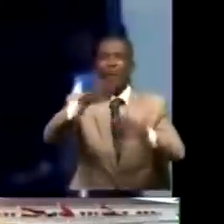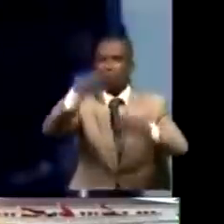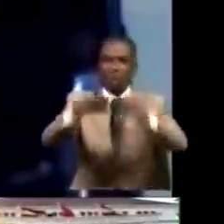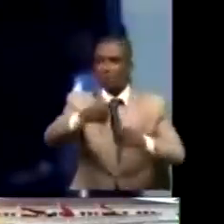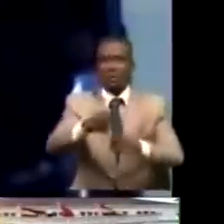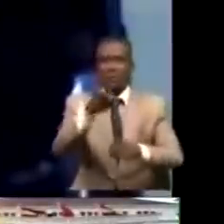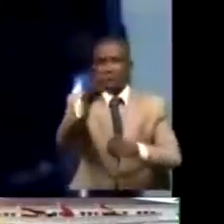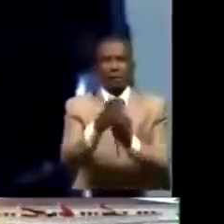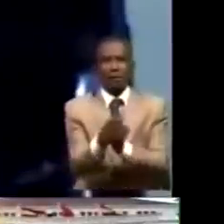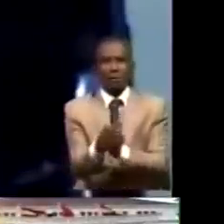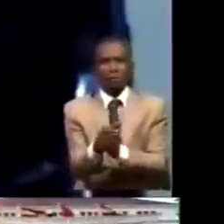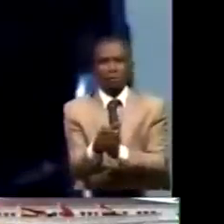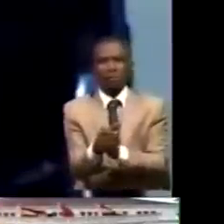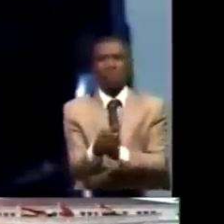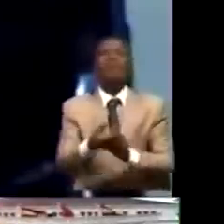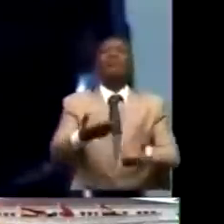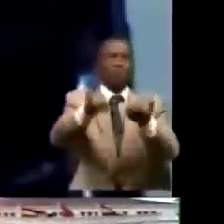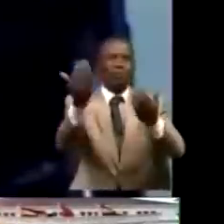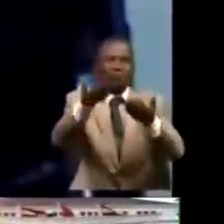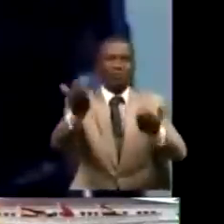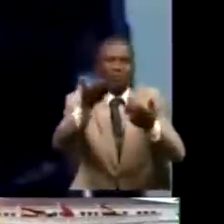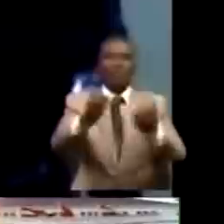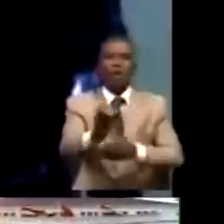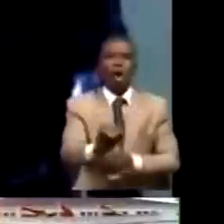Fantastic. Let's go. German now.